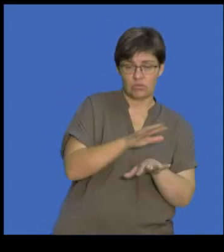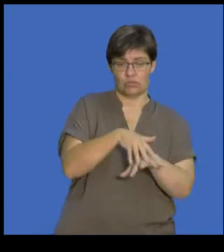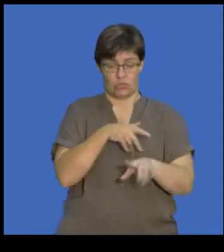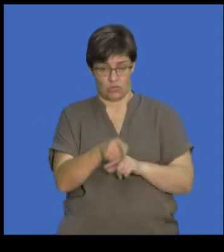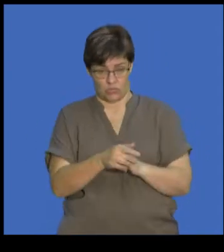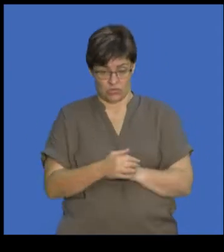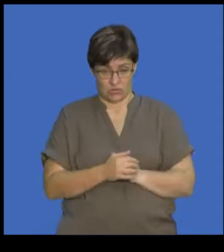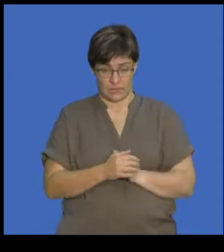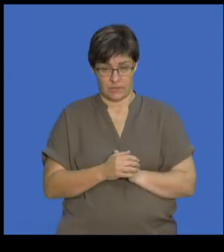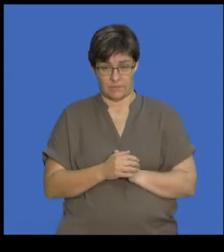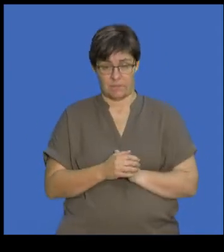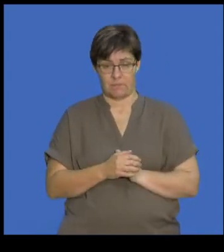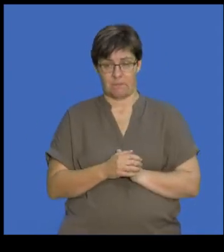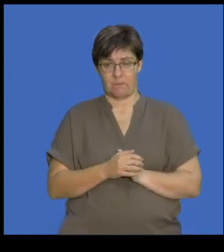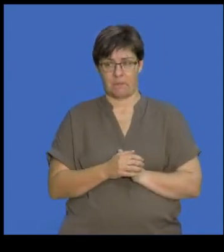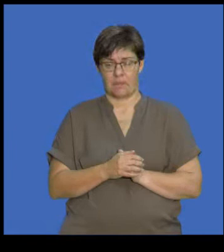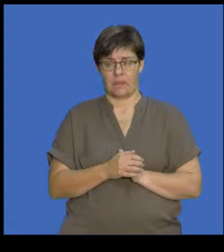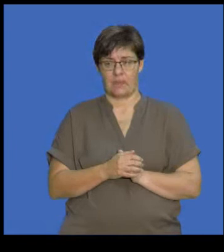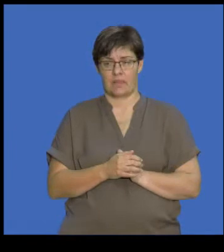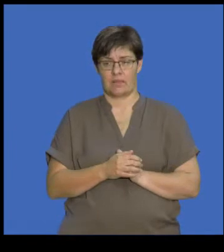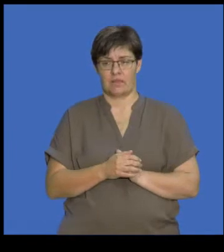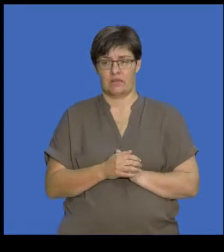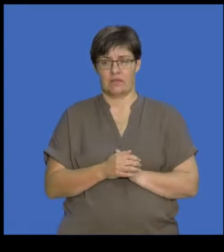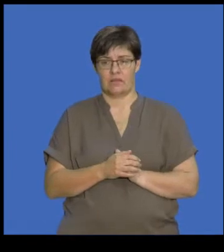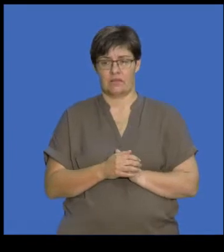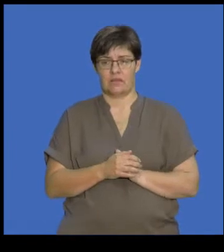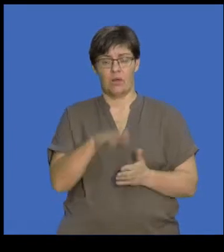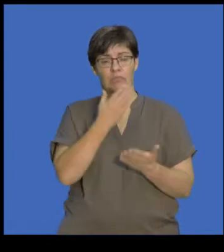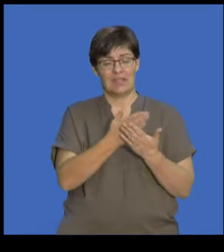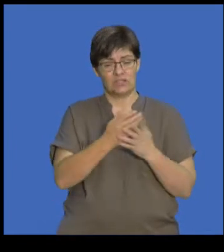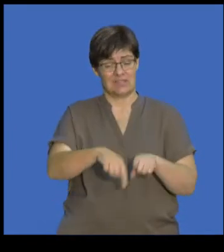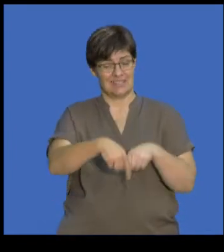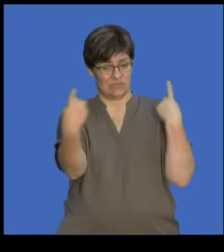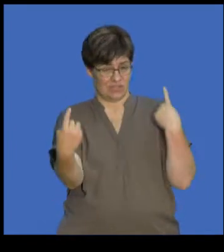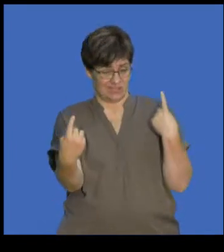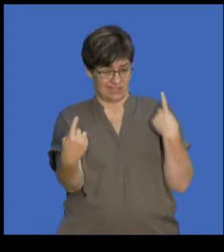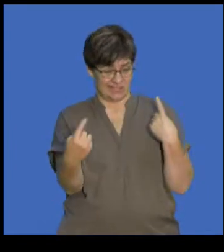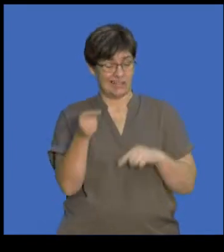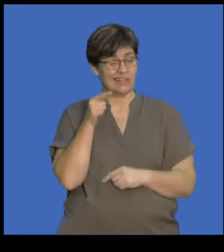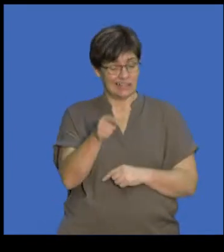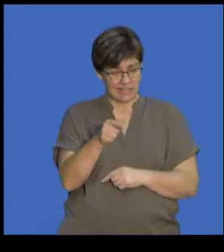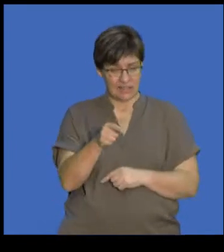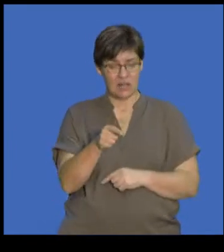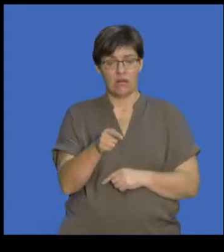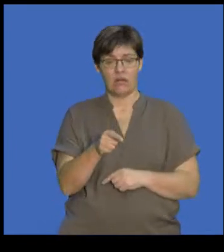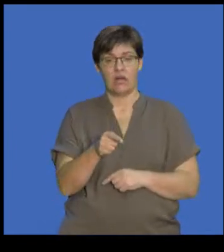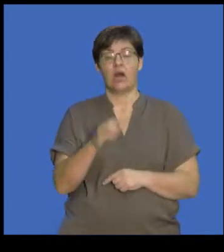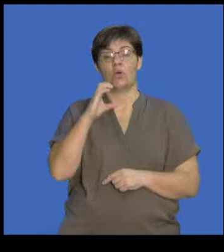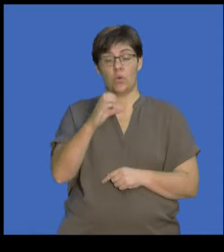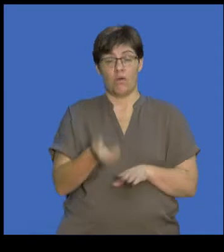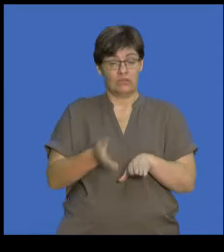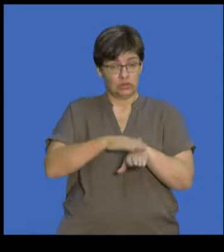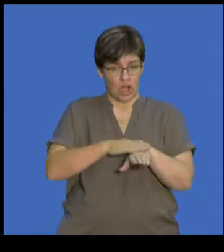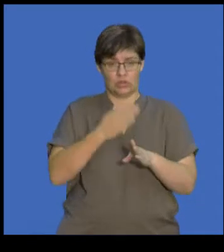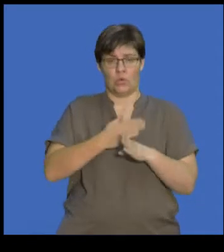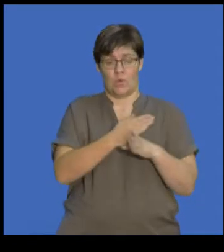Okay, that's the rate of flow of charge, just to remind ourselves. And then potential difference has to do with work done per coulomb of